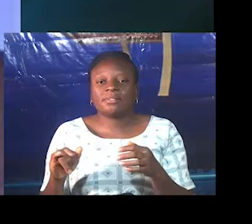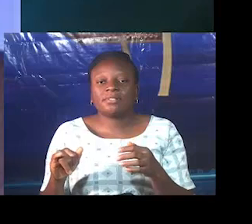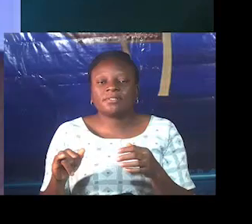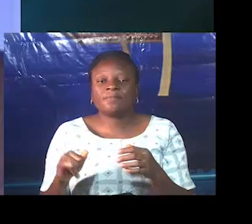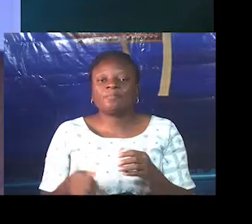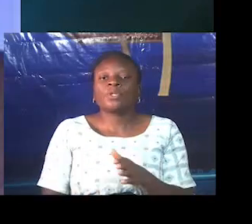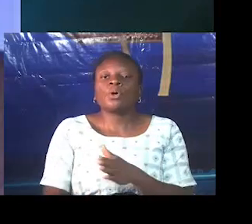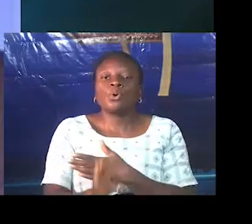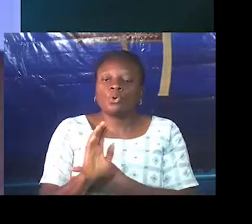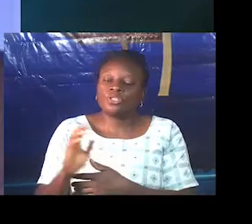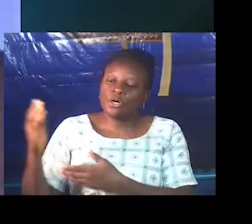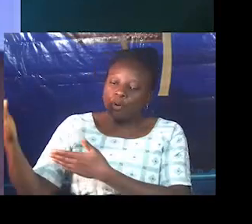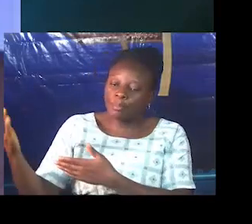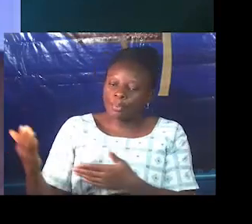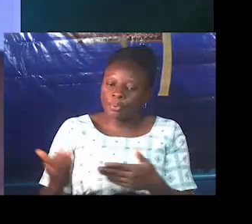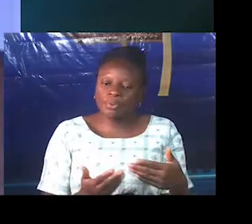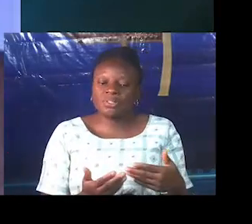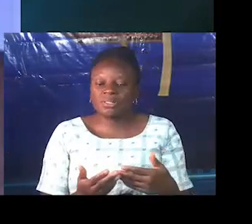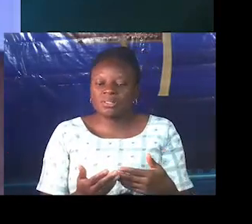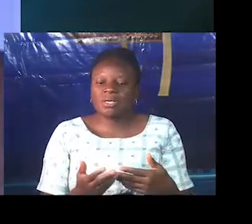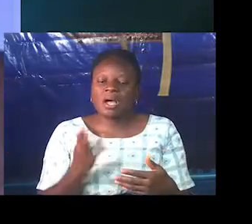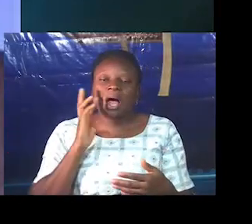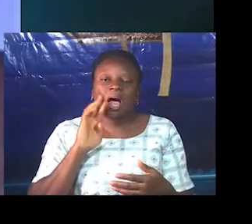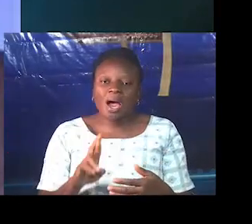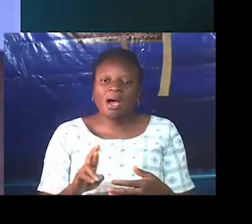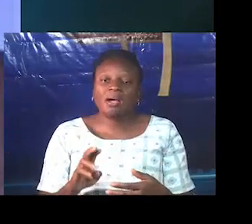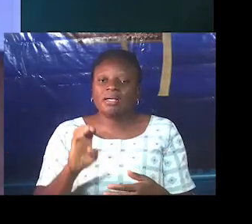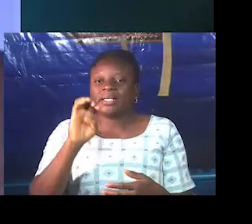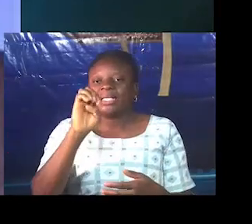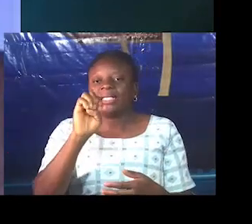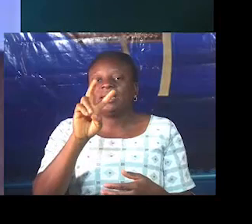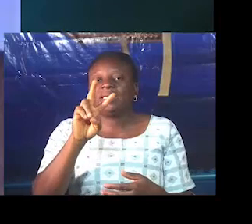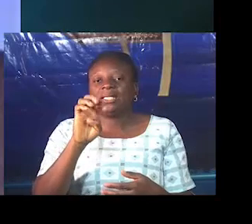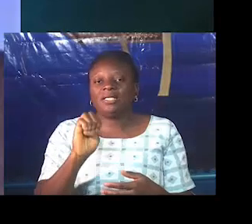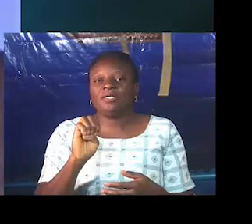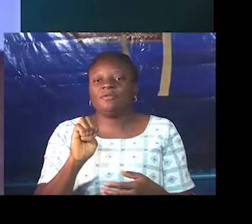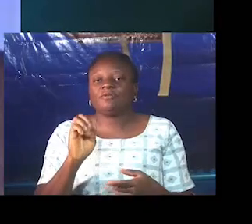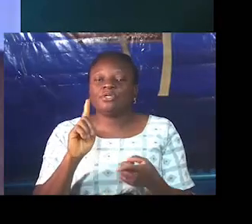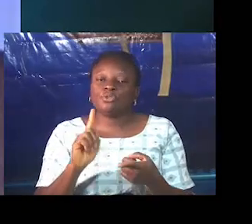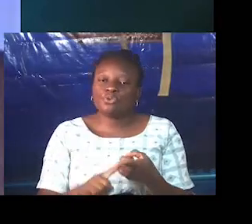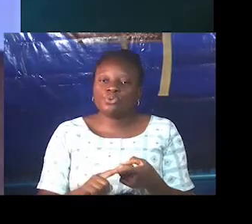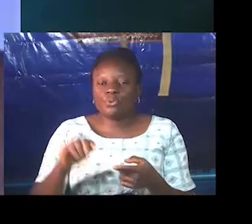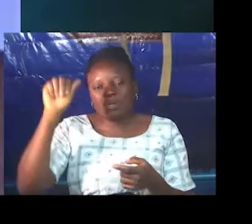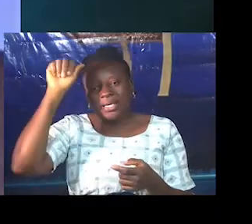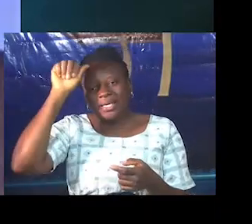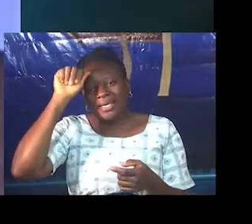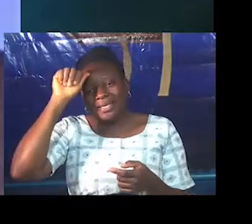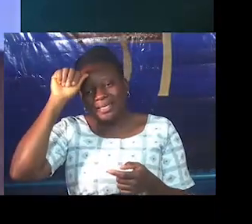to emphasize the fact that the will of God is the first primary